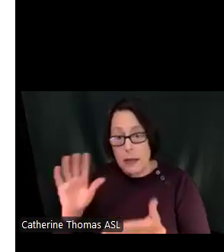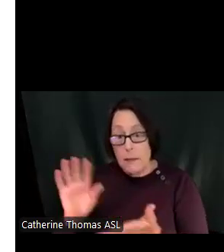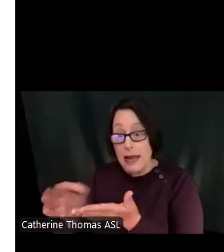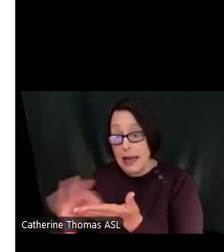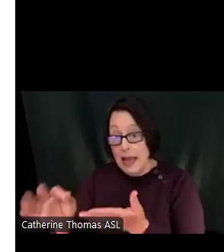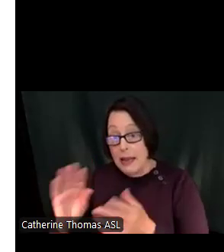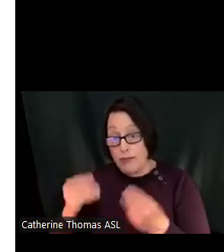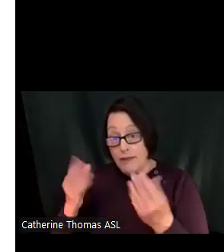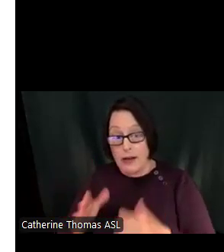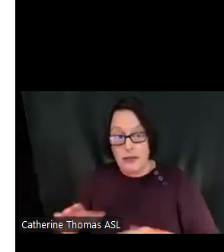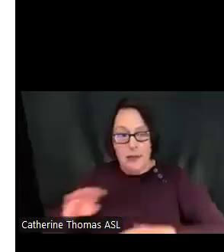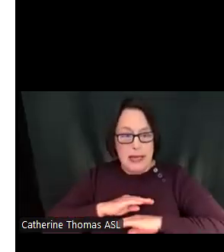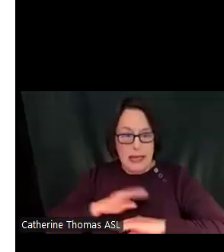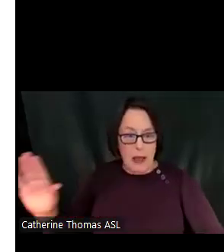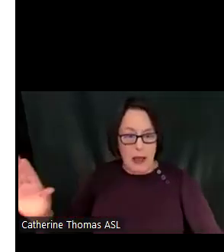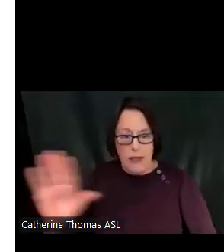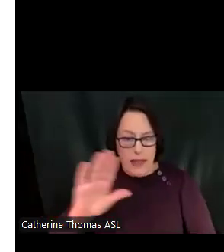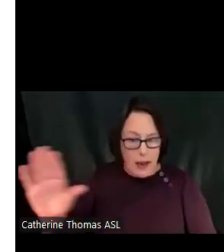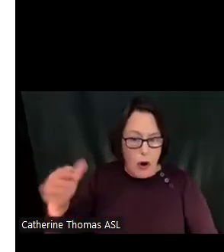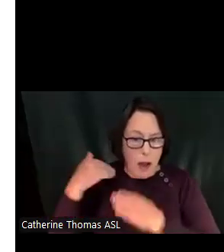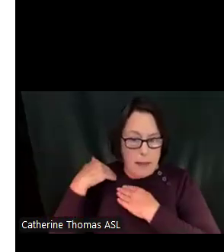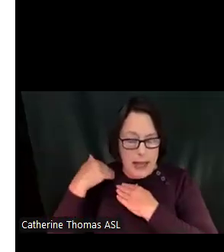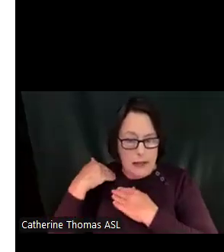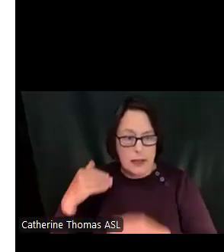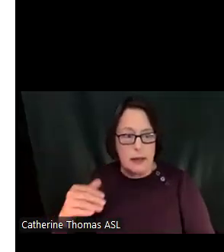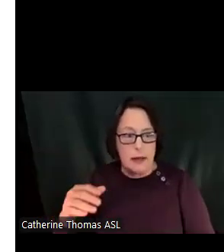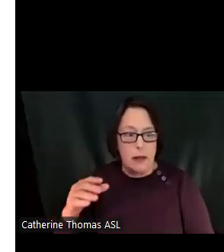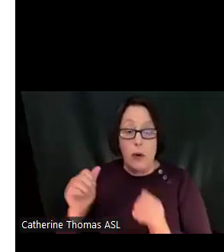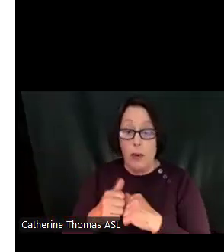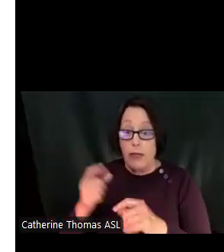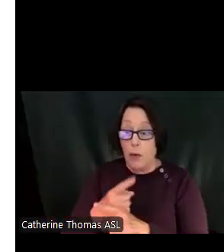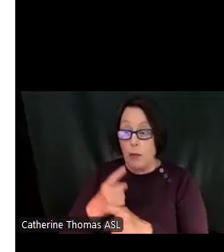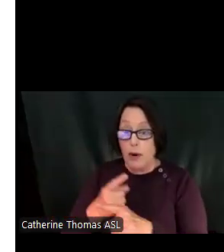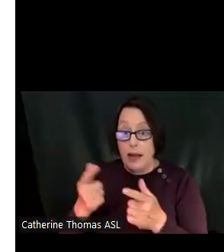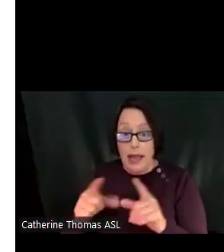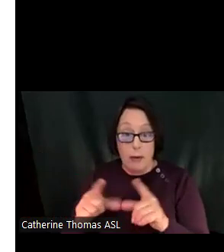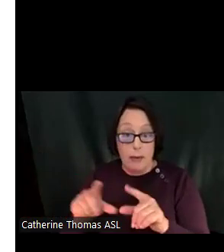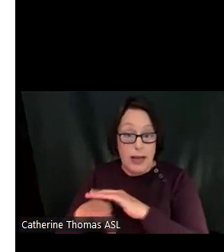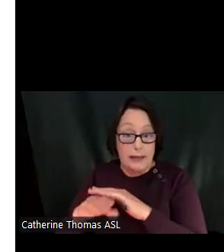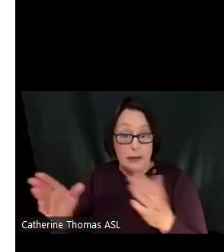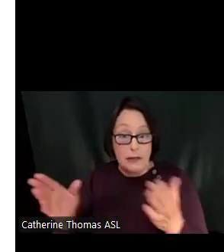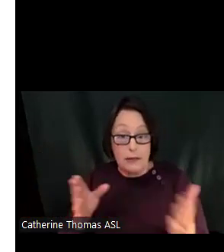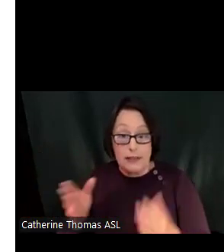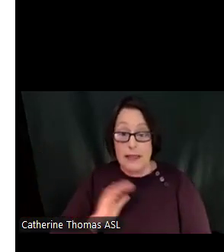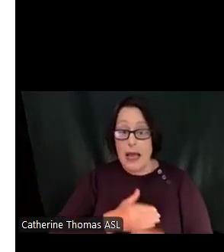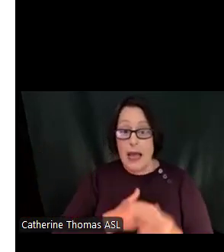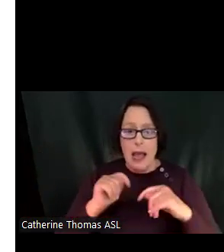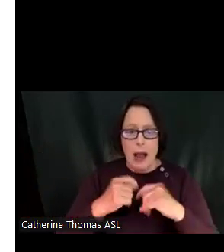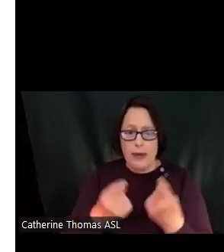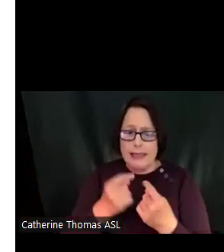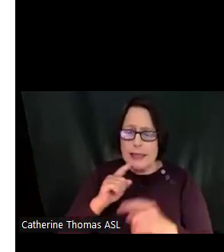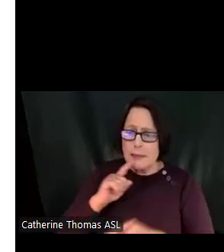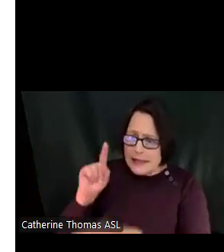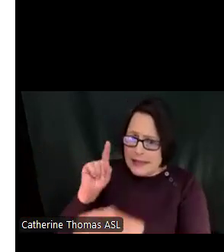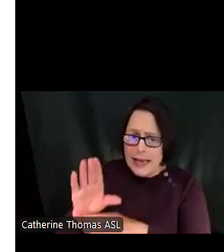their obligation to appropriate language access services. And our team is dedicated to finding ways